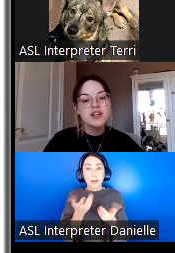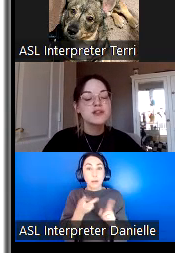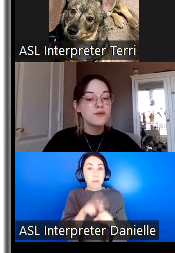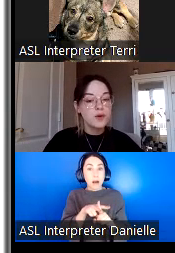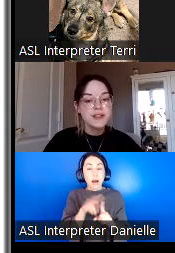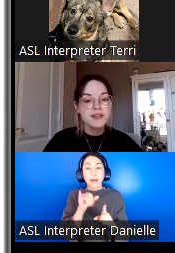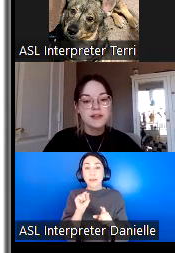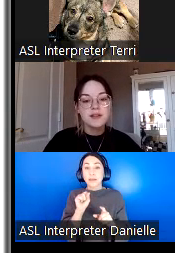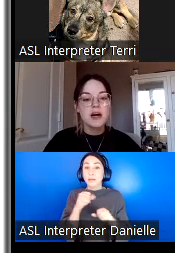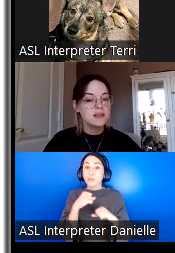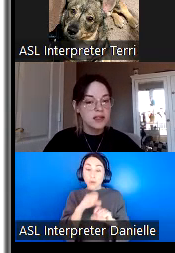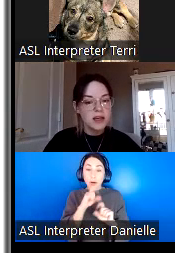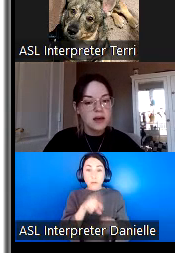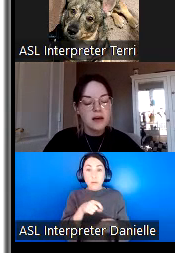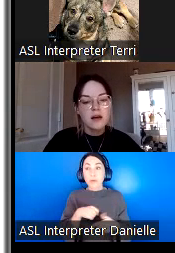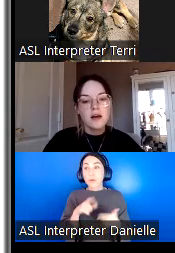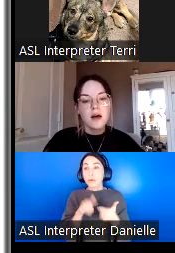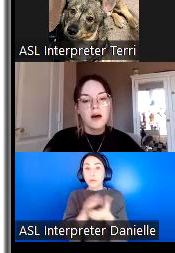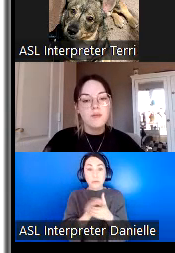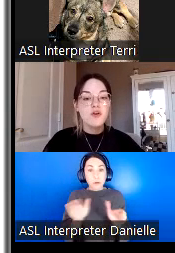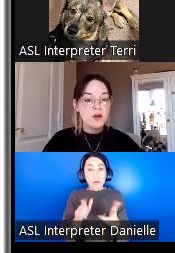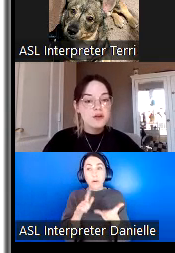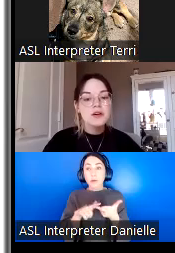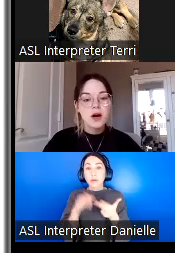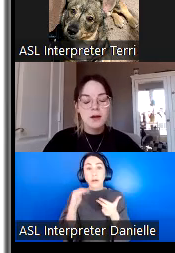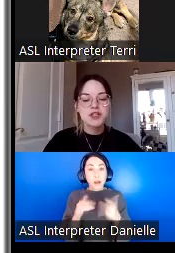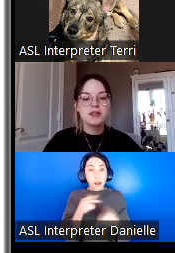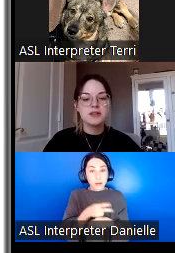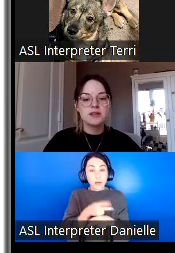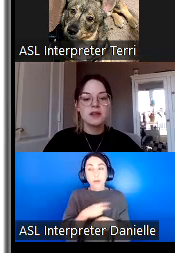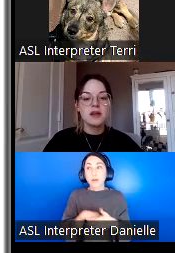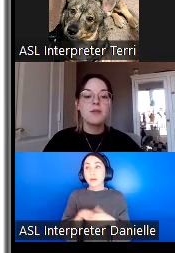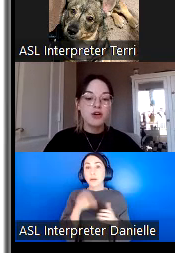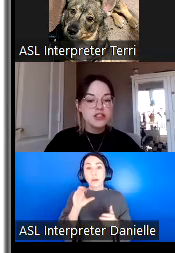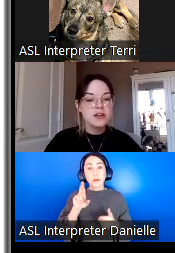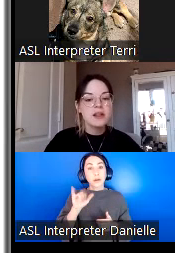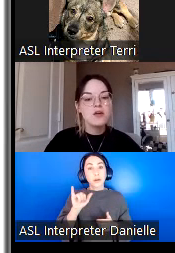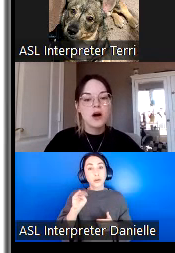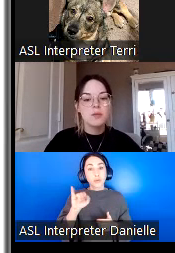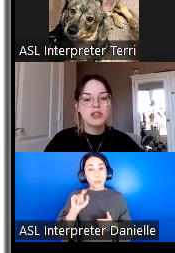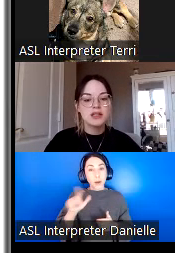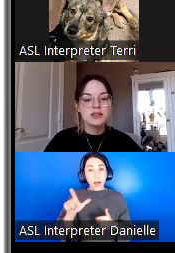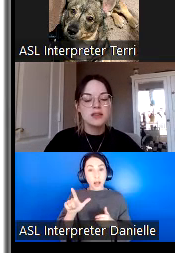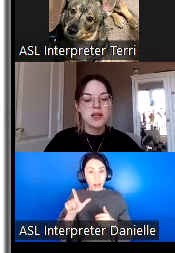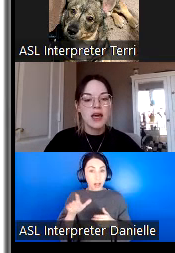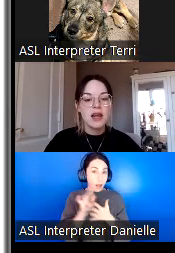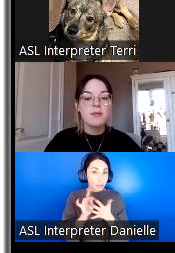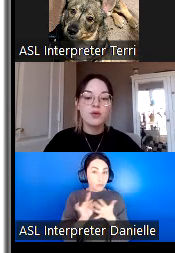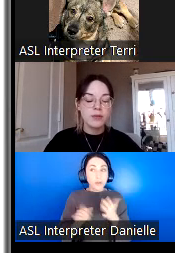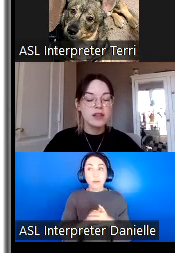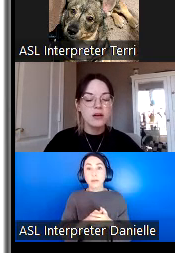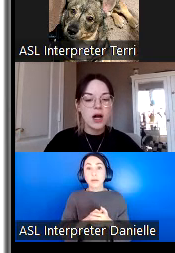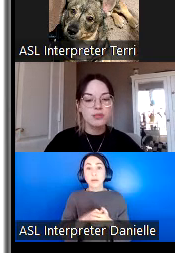orders, divorce, custody, criminal legal options, immigration legal options,